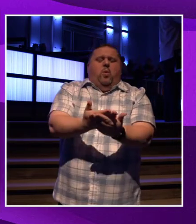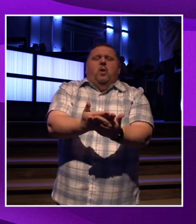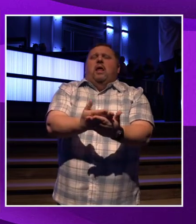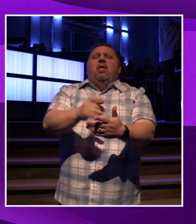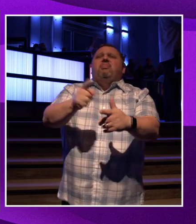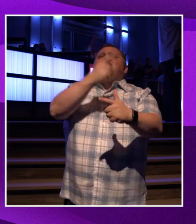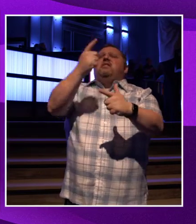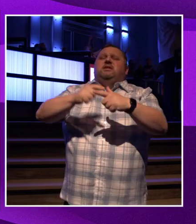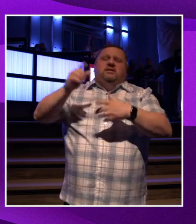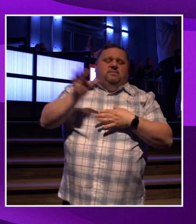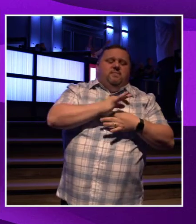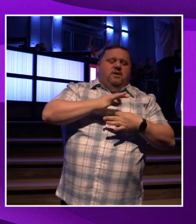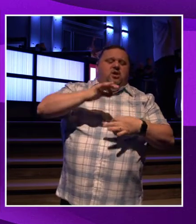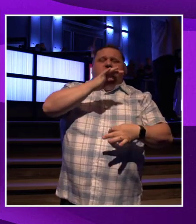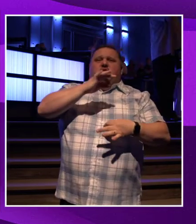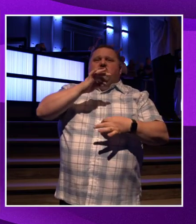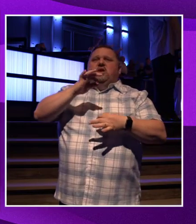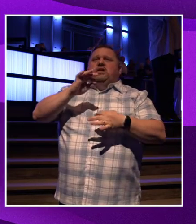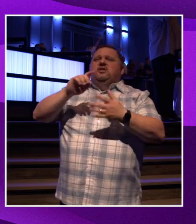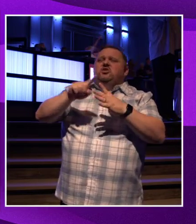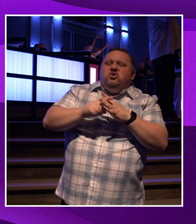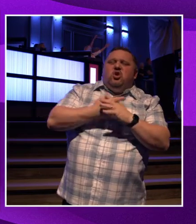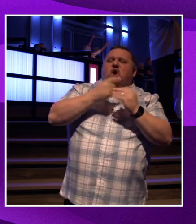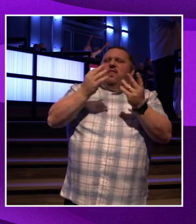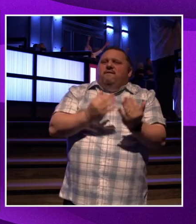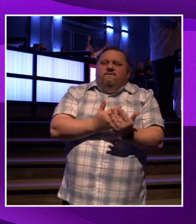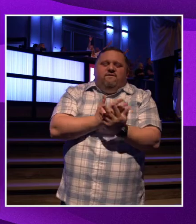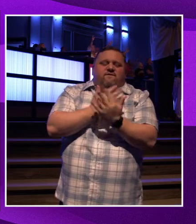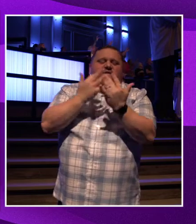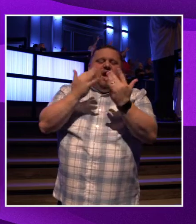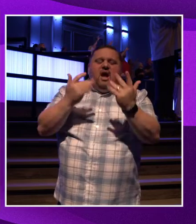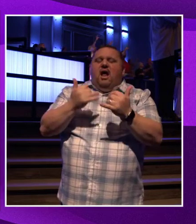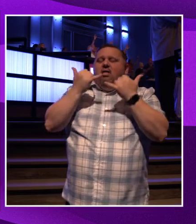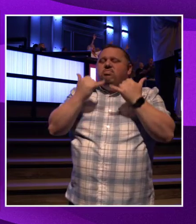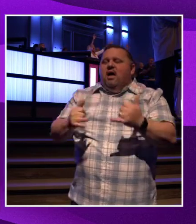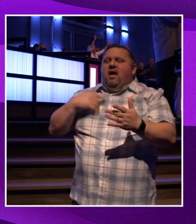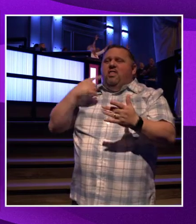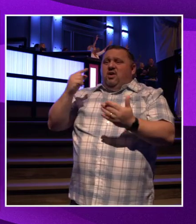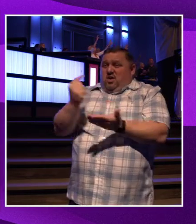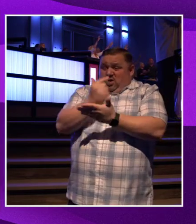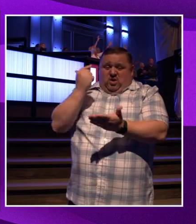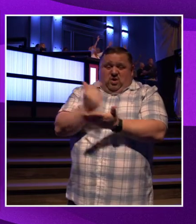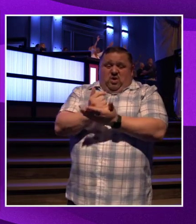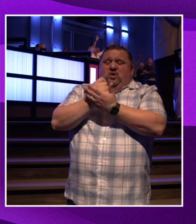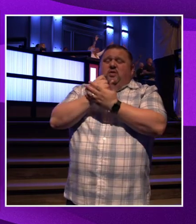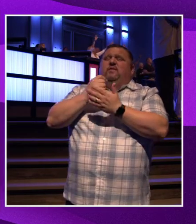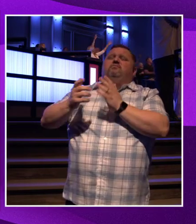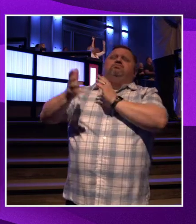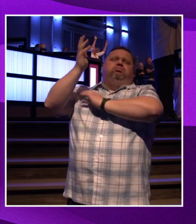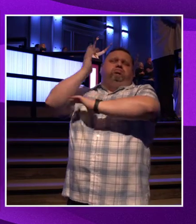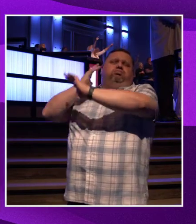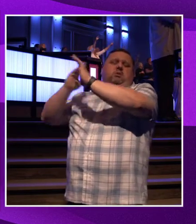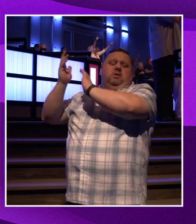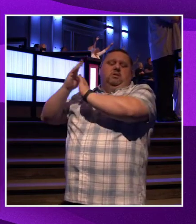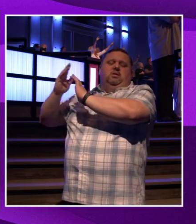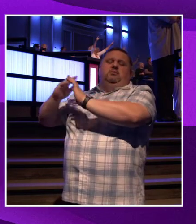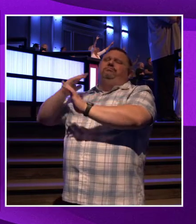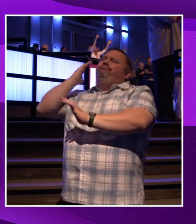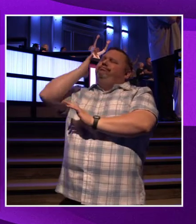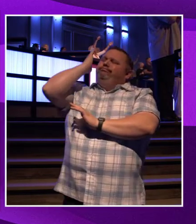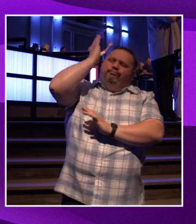born. Then the Spirit lit the flame. Now this gospel truth of old shall